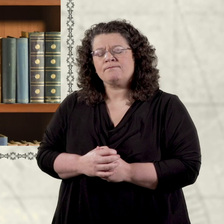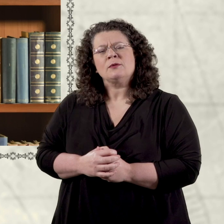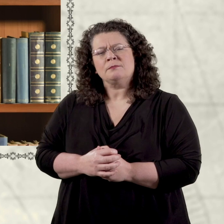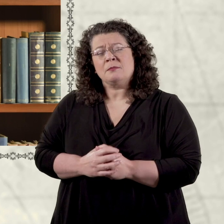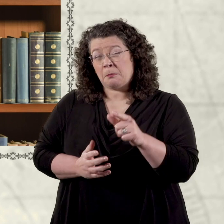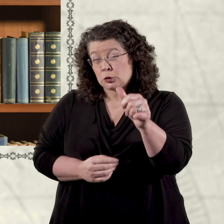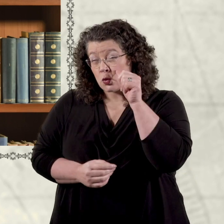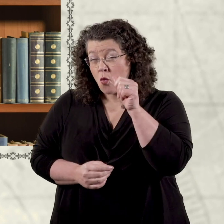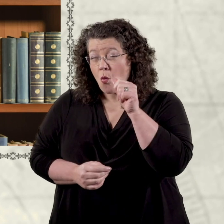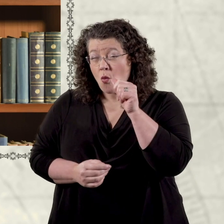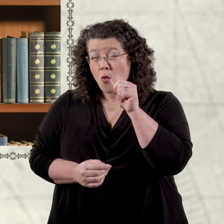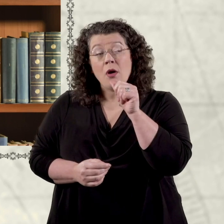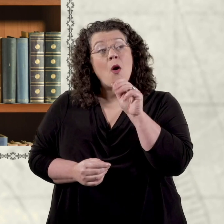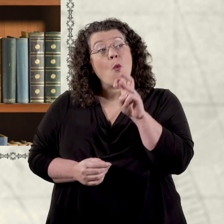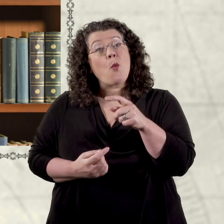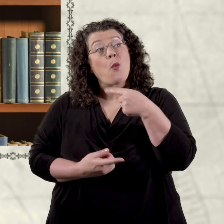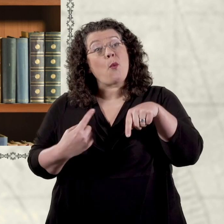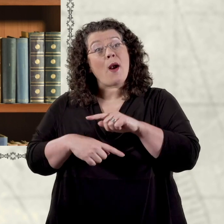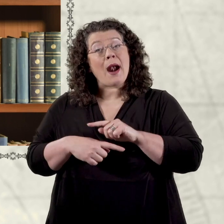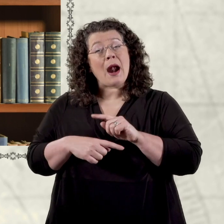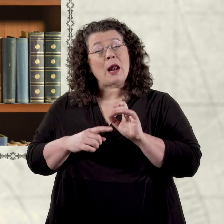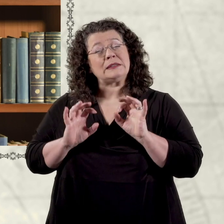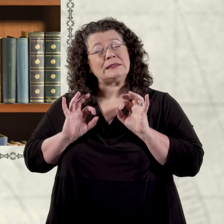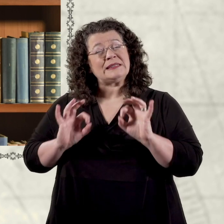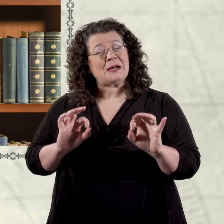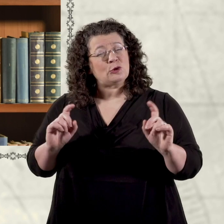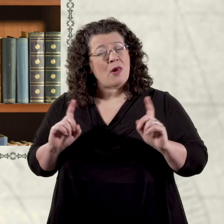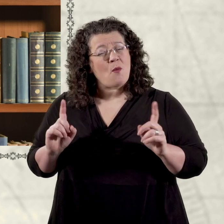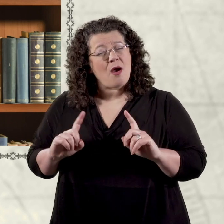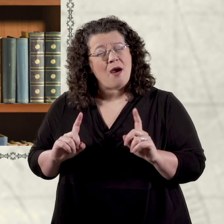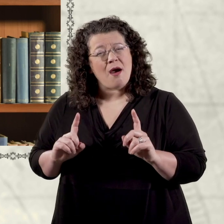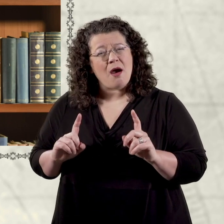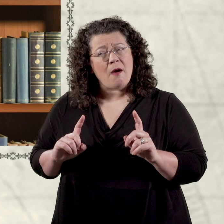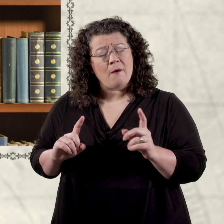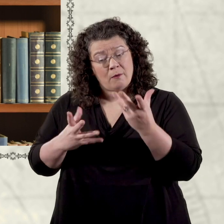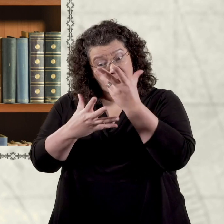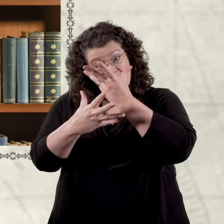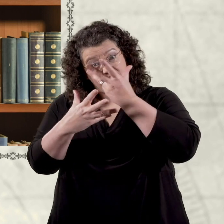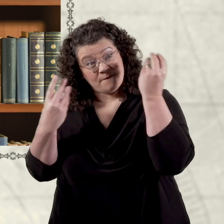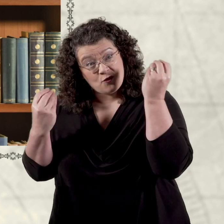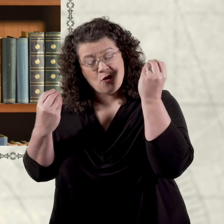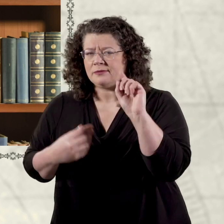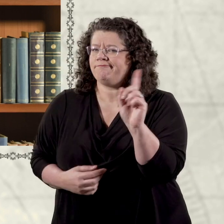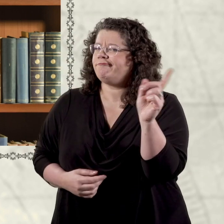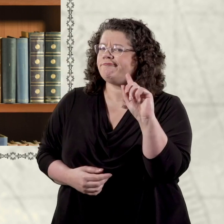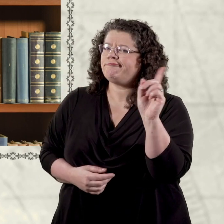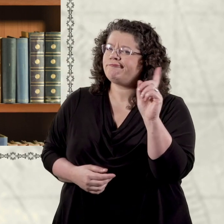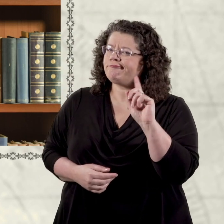But do you know what's special about us, the Welsh? Forgetting isn't an